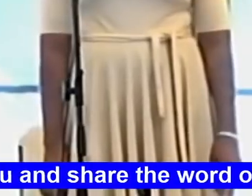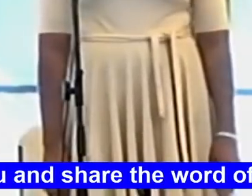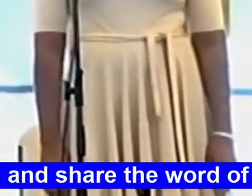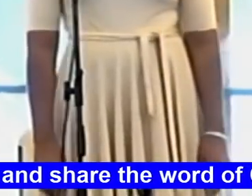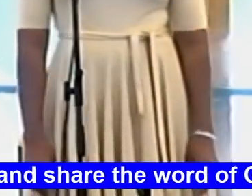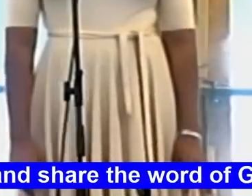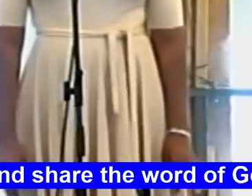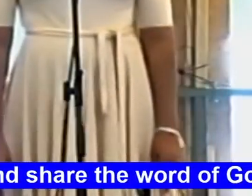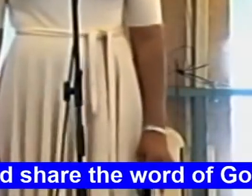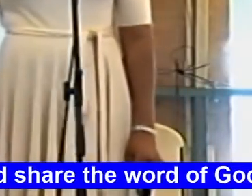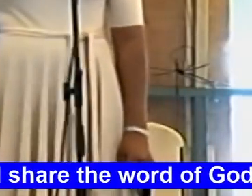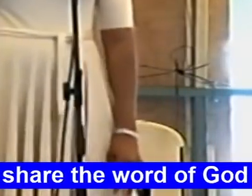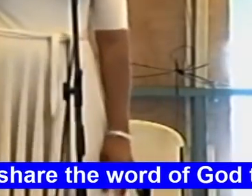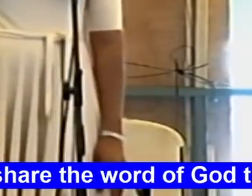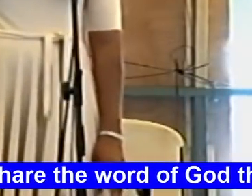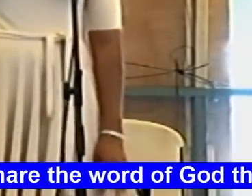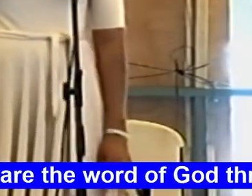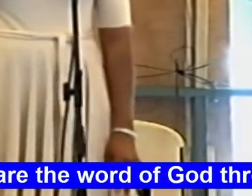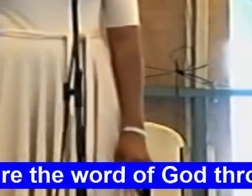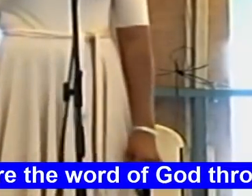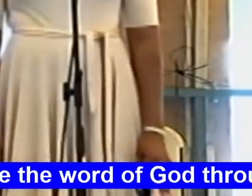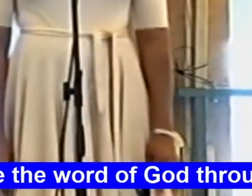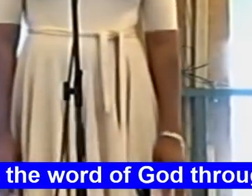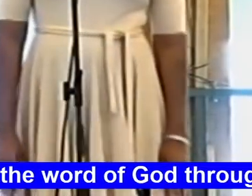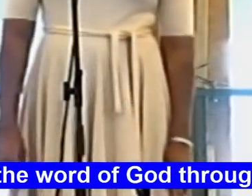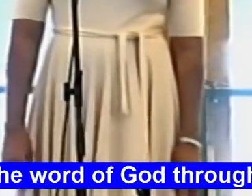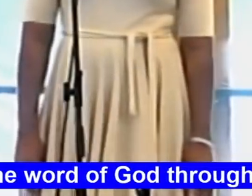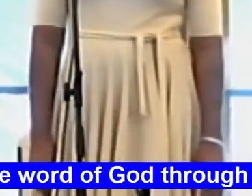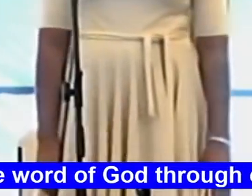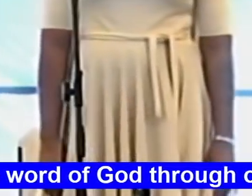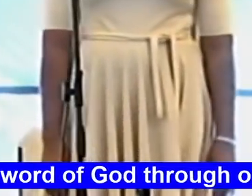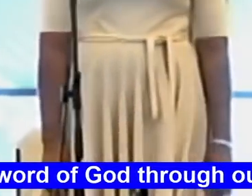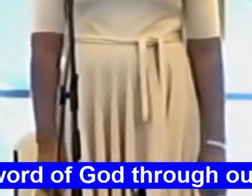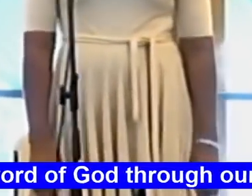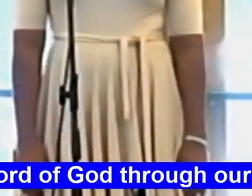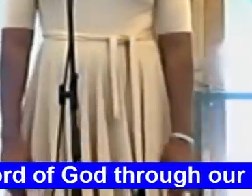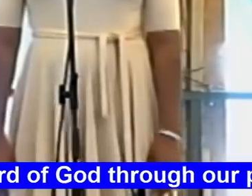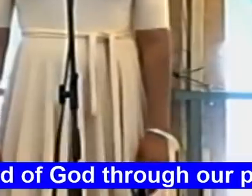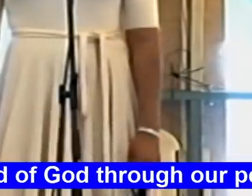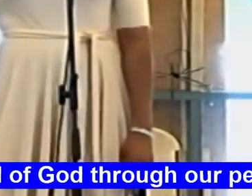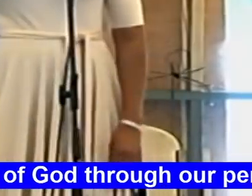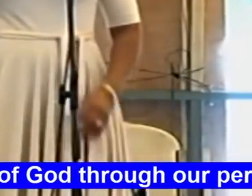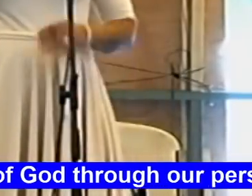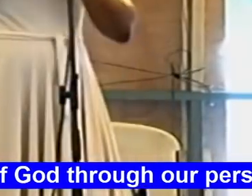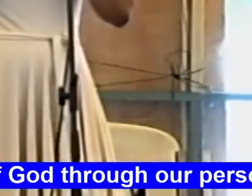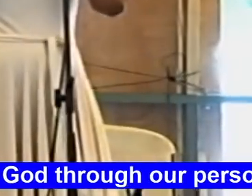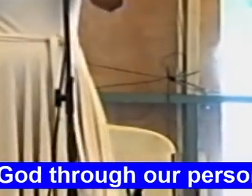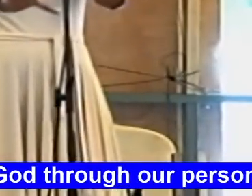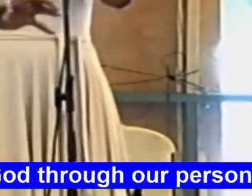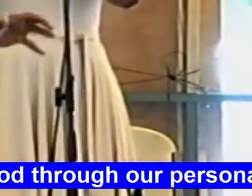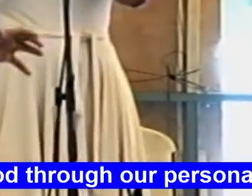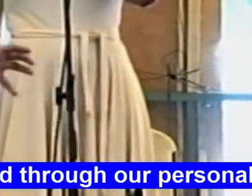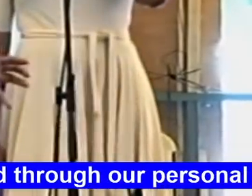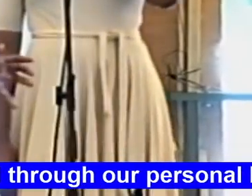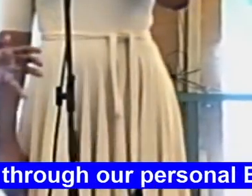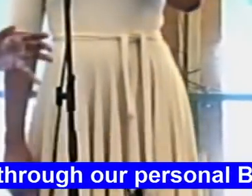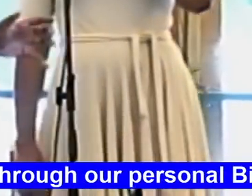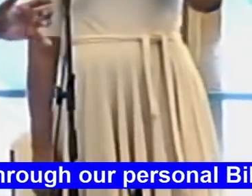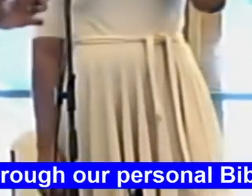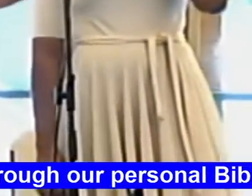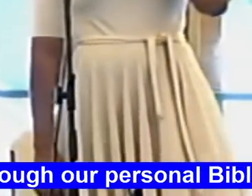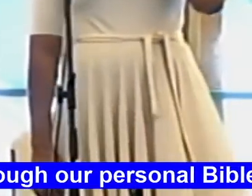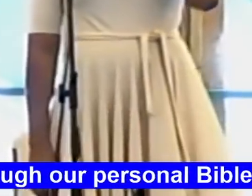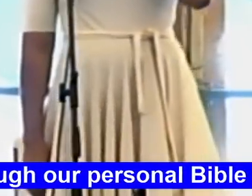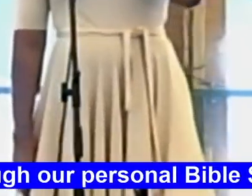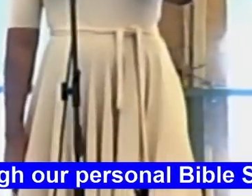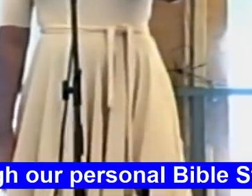right. And we're going to pray for ourselves as individuals, that we will measure up to the word of